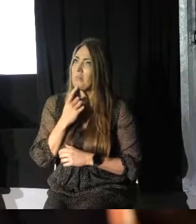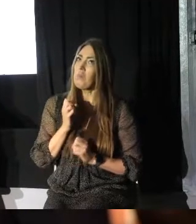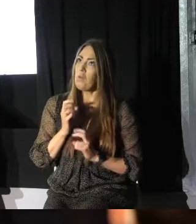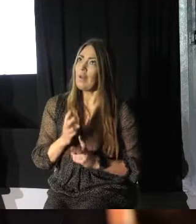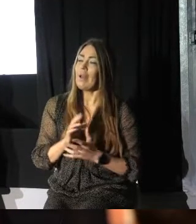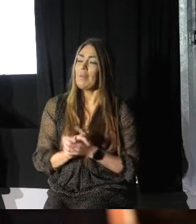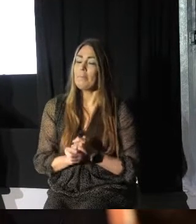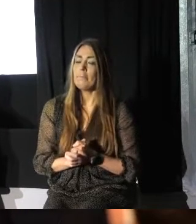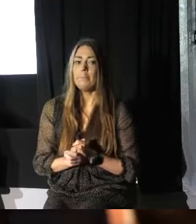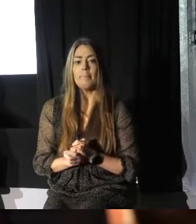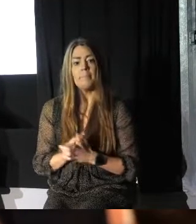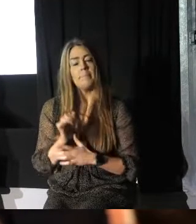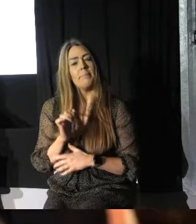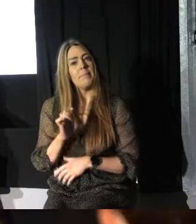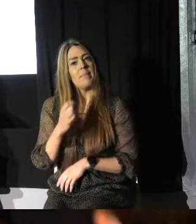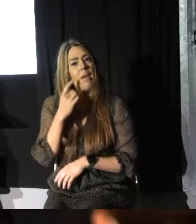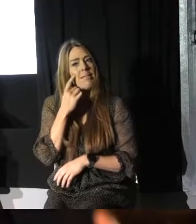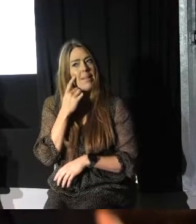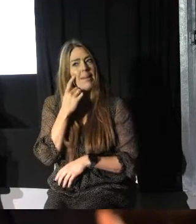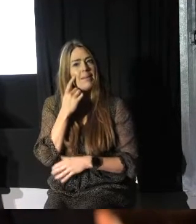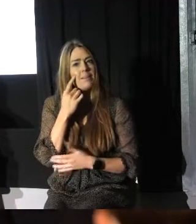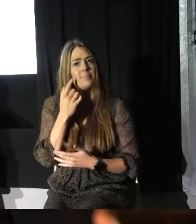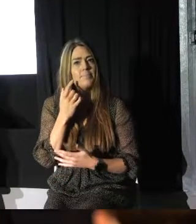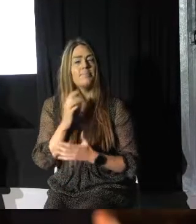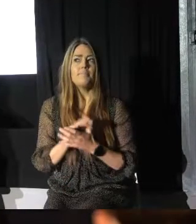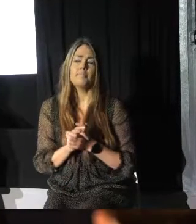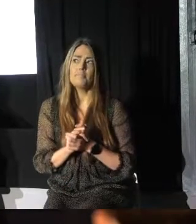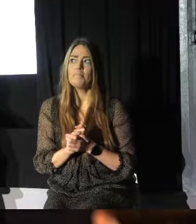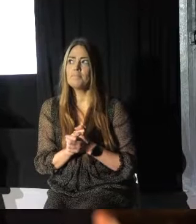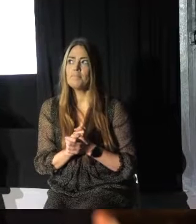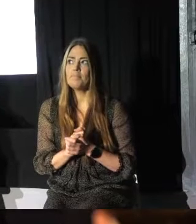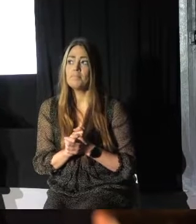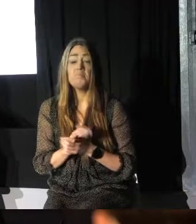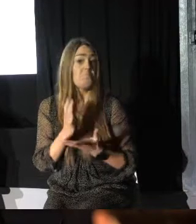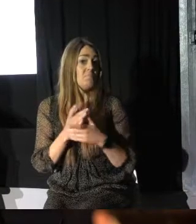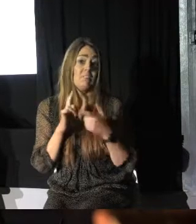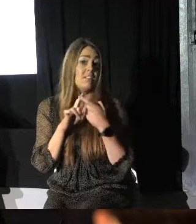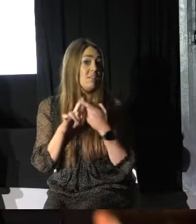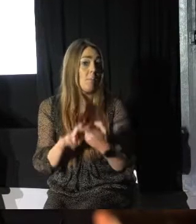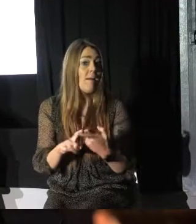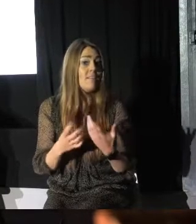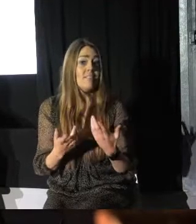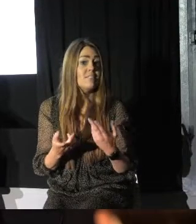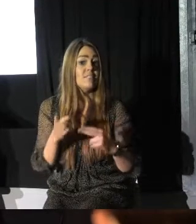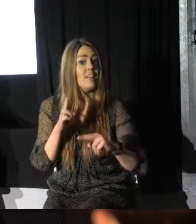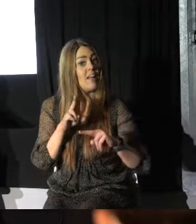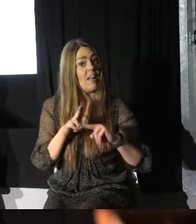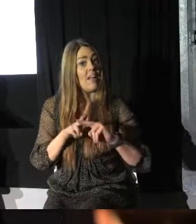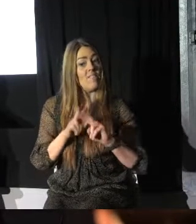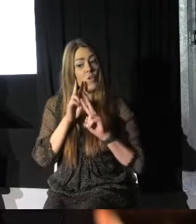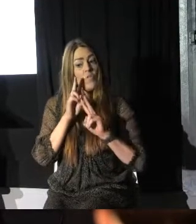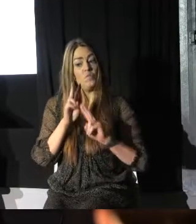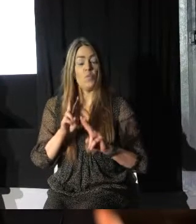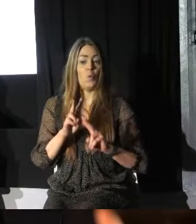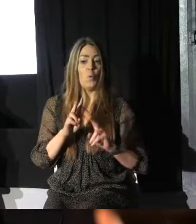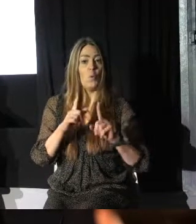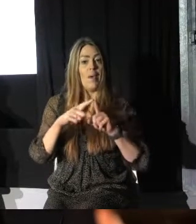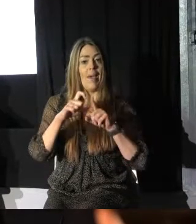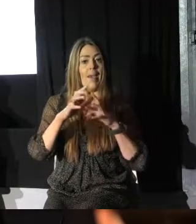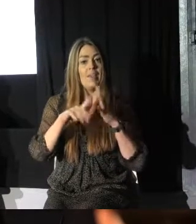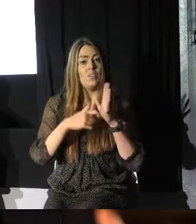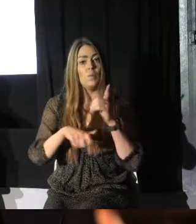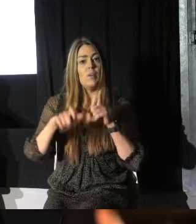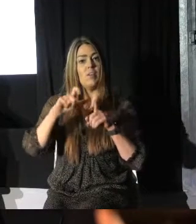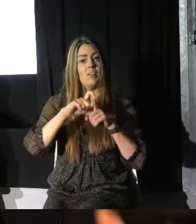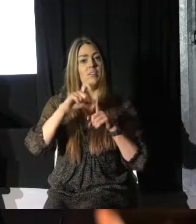Okay. I think it depends really whether you see the removal of Edward Colston